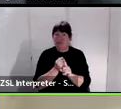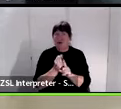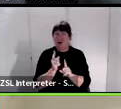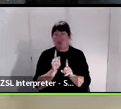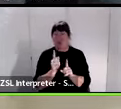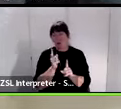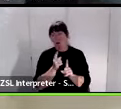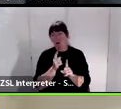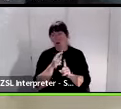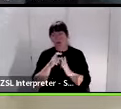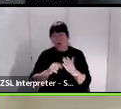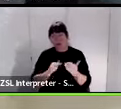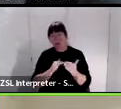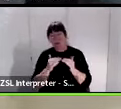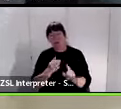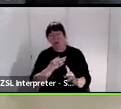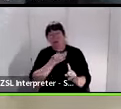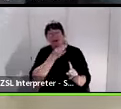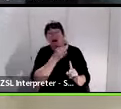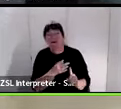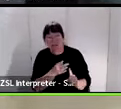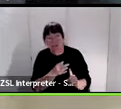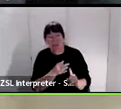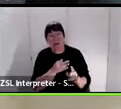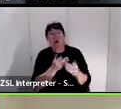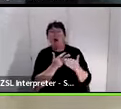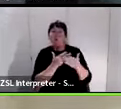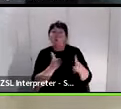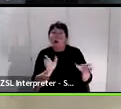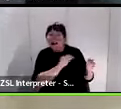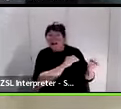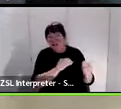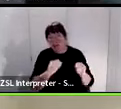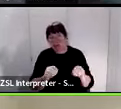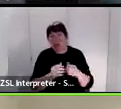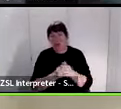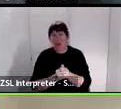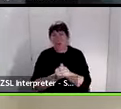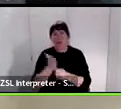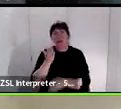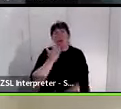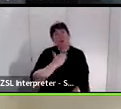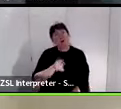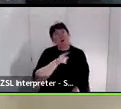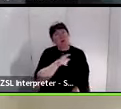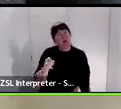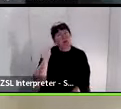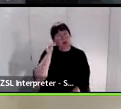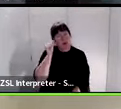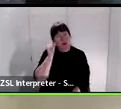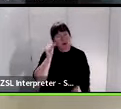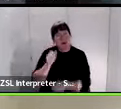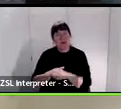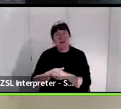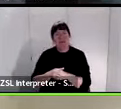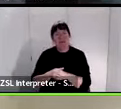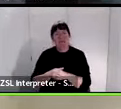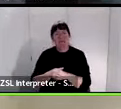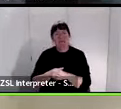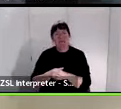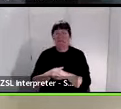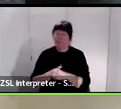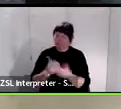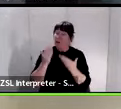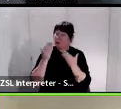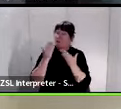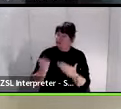movement. So I guess that's one thing I just wanted you to hear, because I wasn't sure if someone else would raise that. I respect